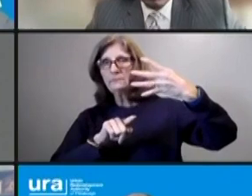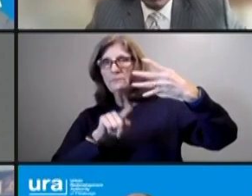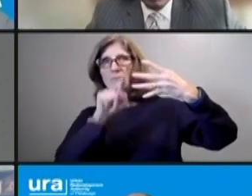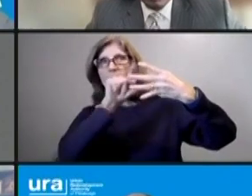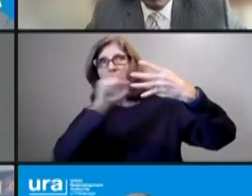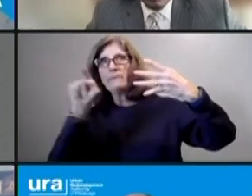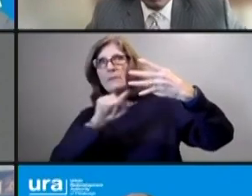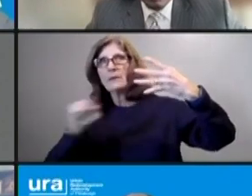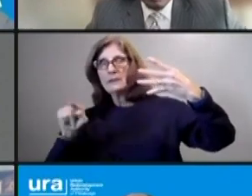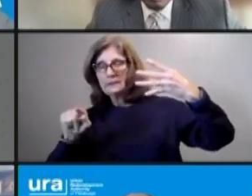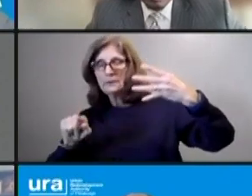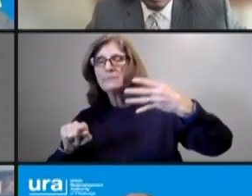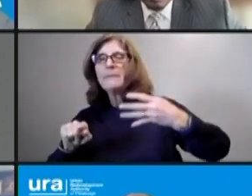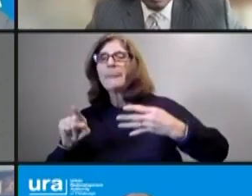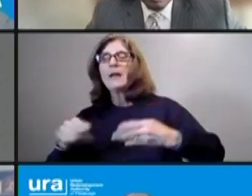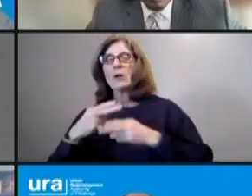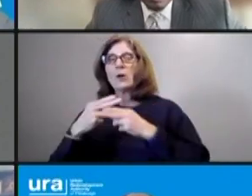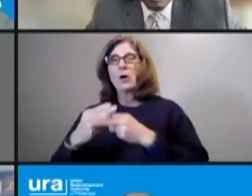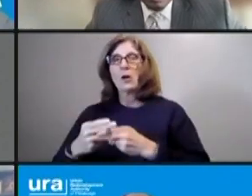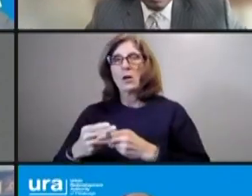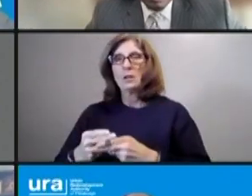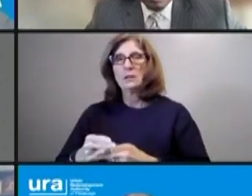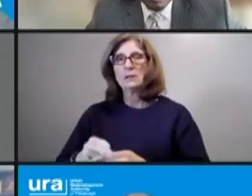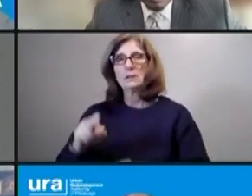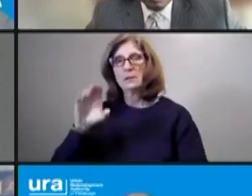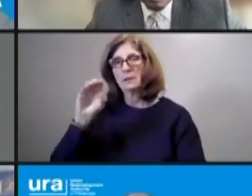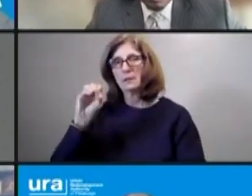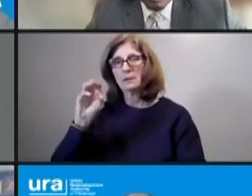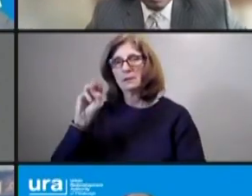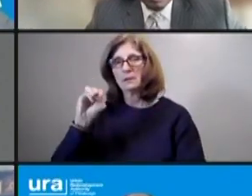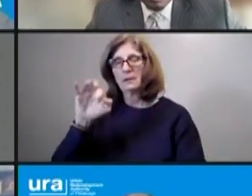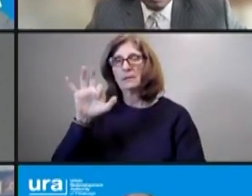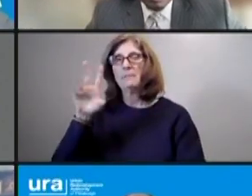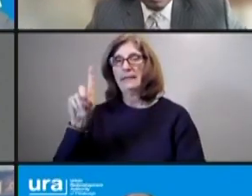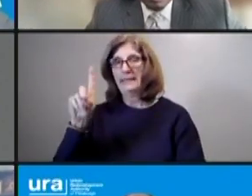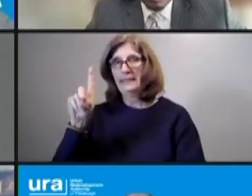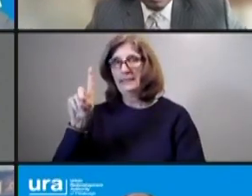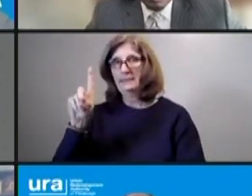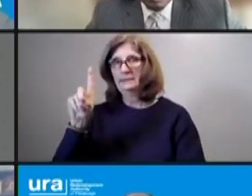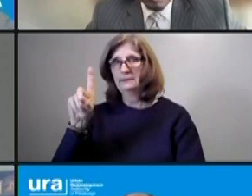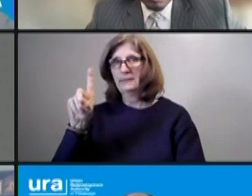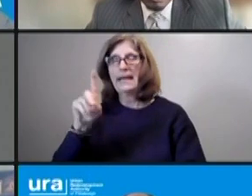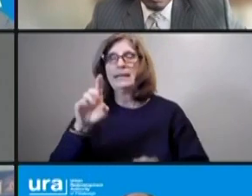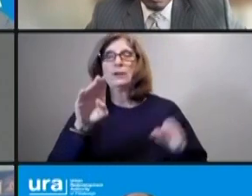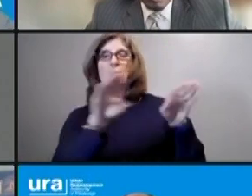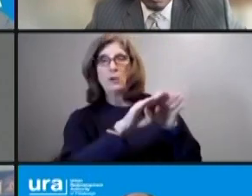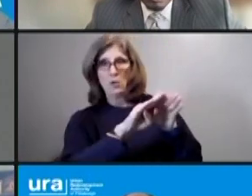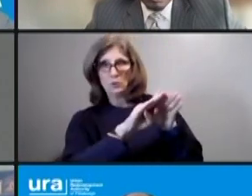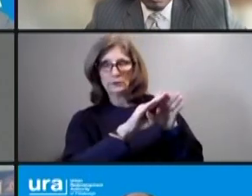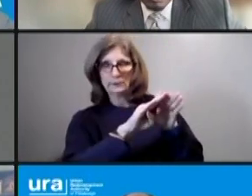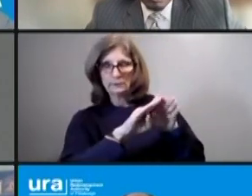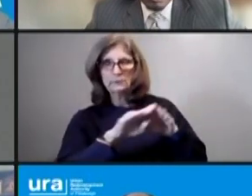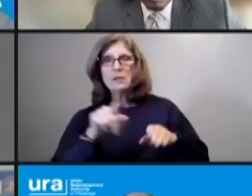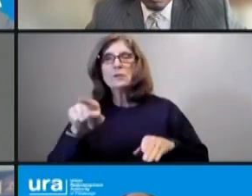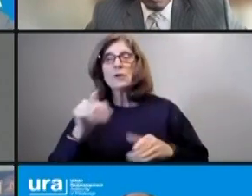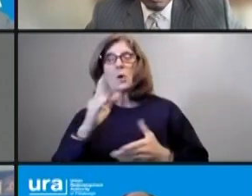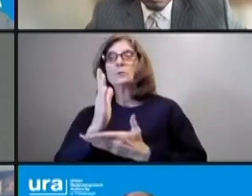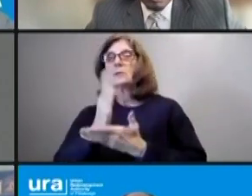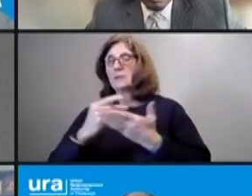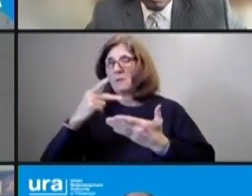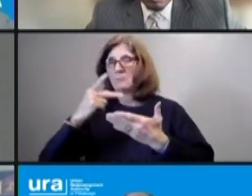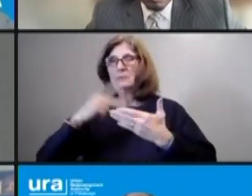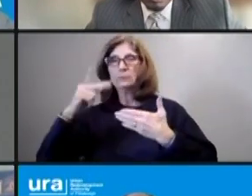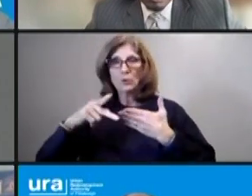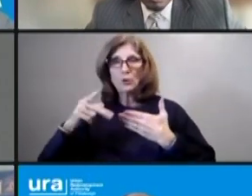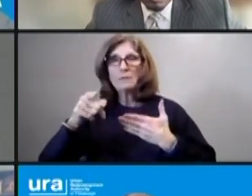committed and closed funds from inception till present. So some of the programs that we consistently,